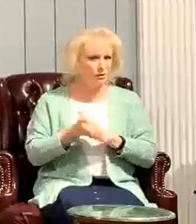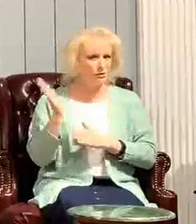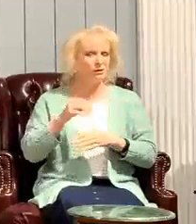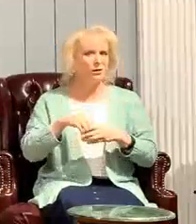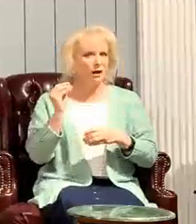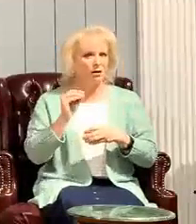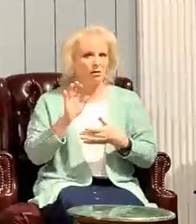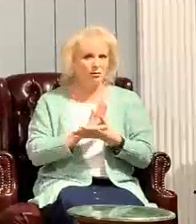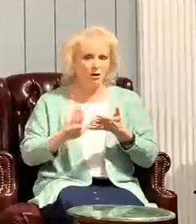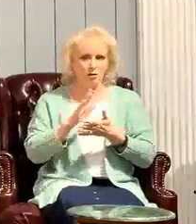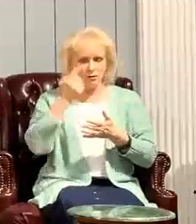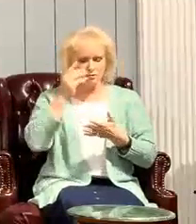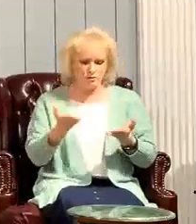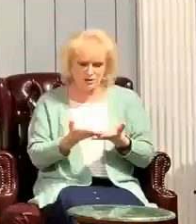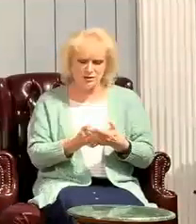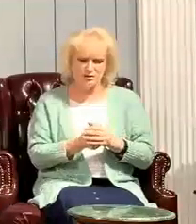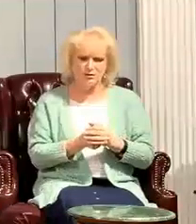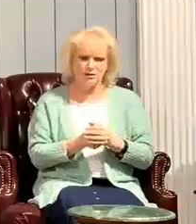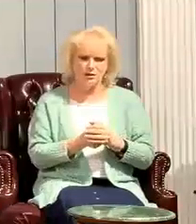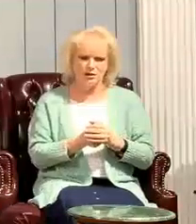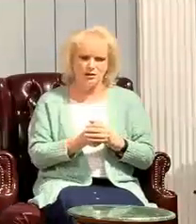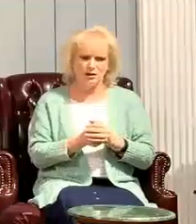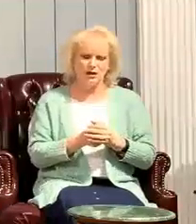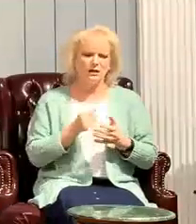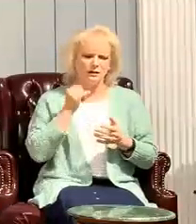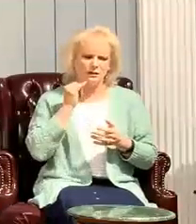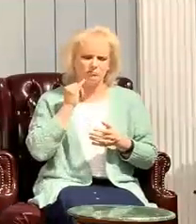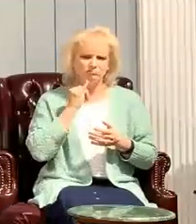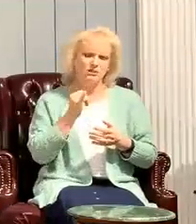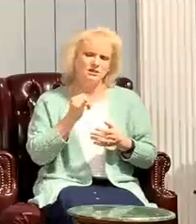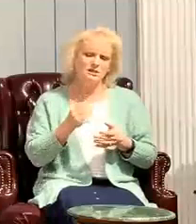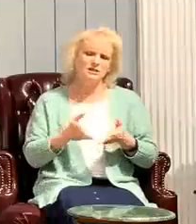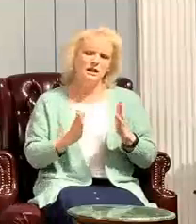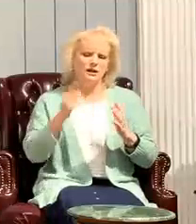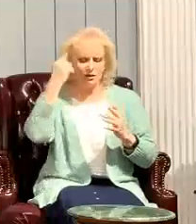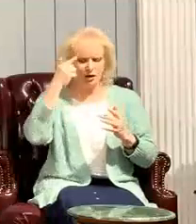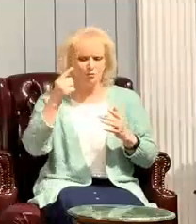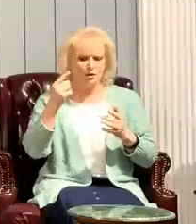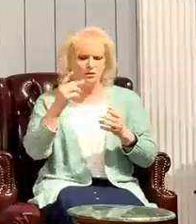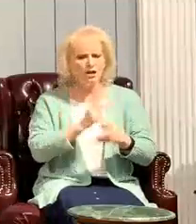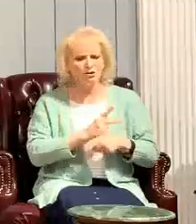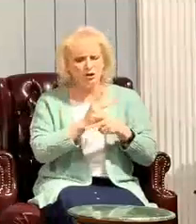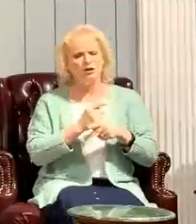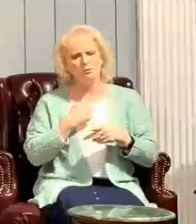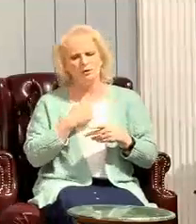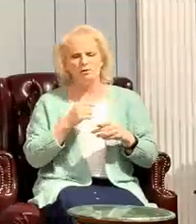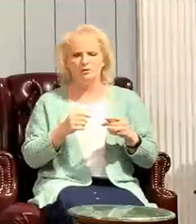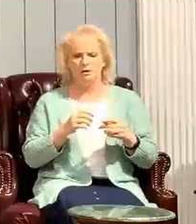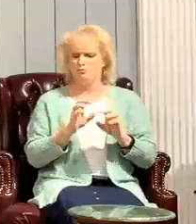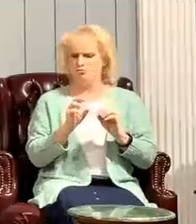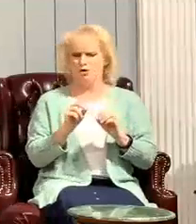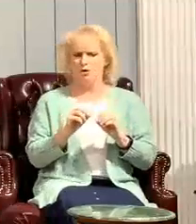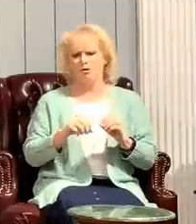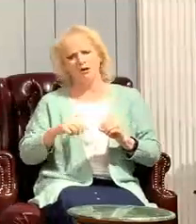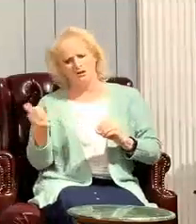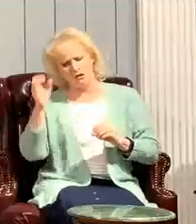this? Isn't this letting the government take care of me? But no, I mean, this other pastor's got one of those houses, and,